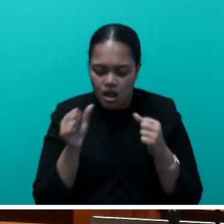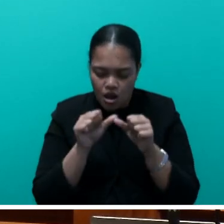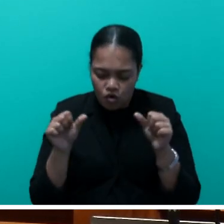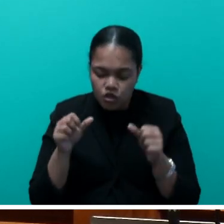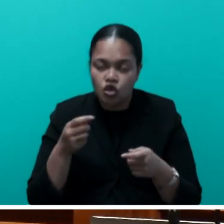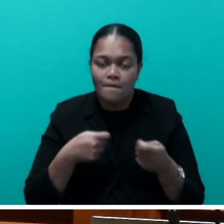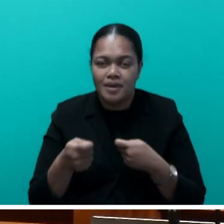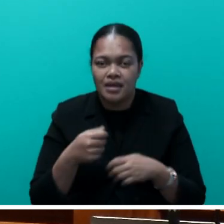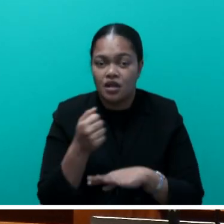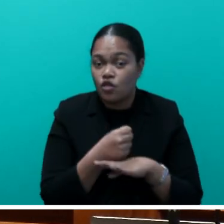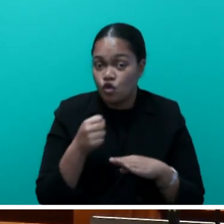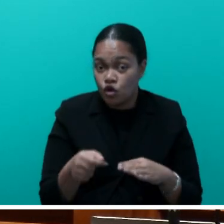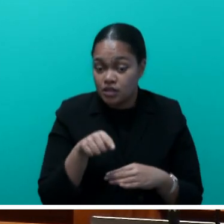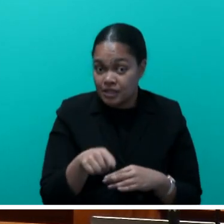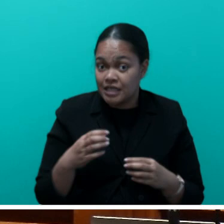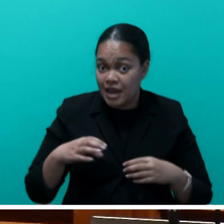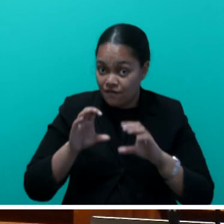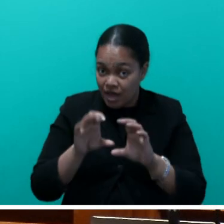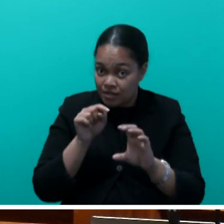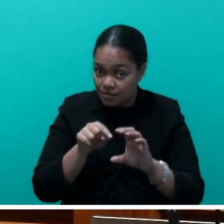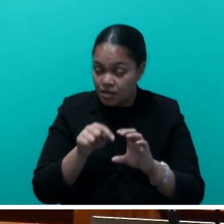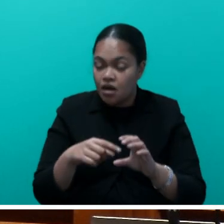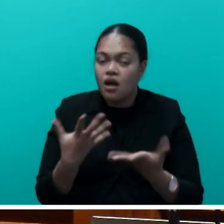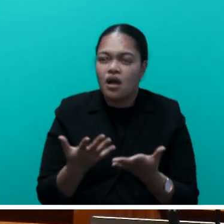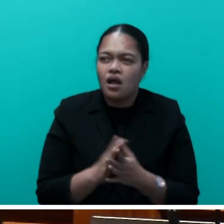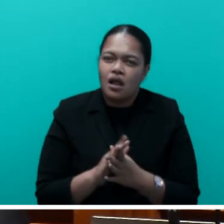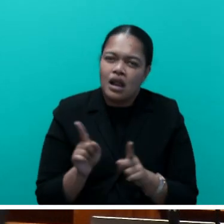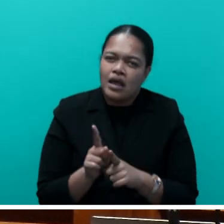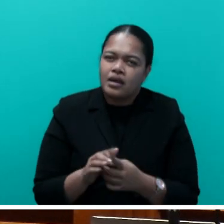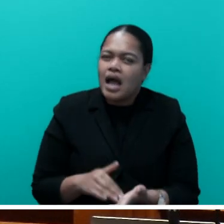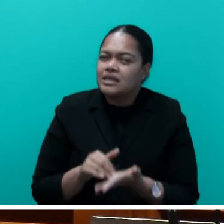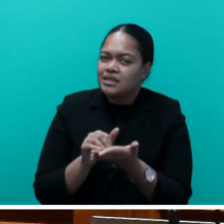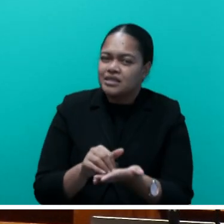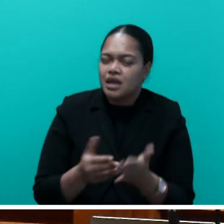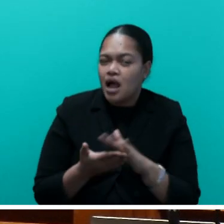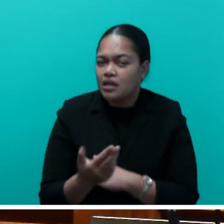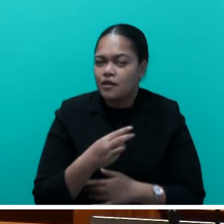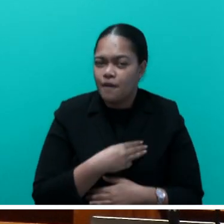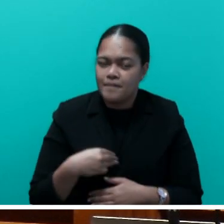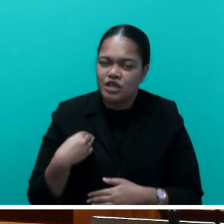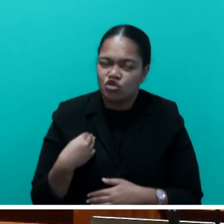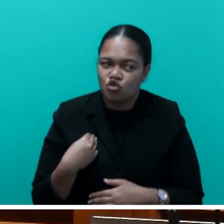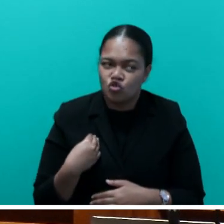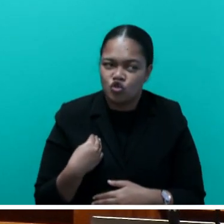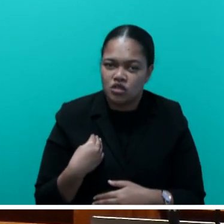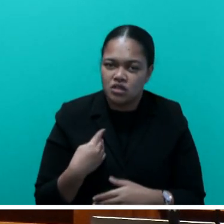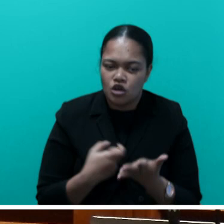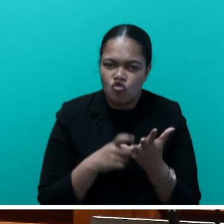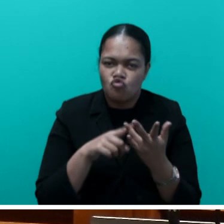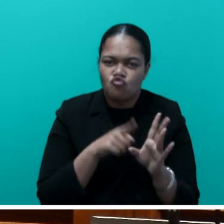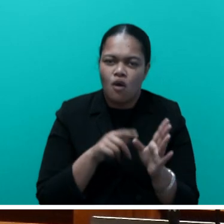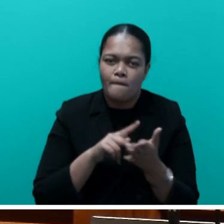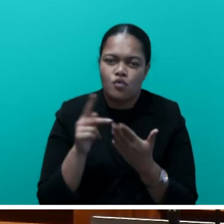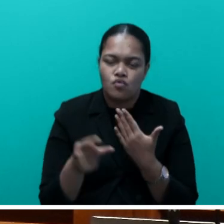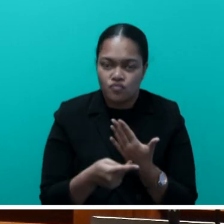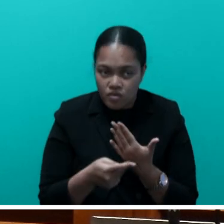Authority. This investment will complement the assistance offered under the Ministry's ROI program,